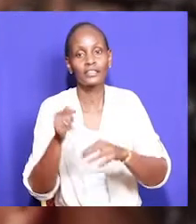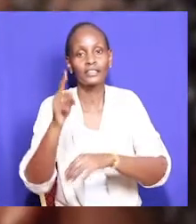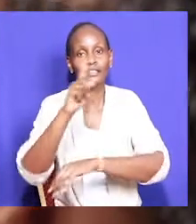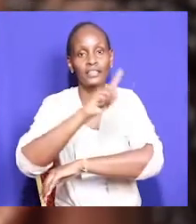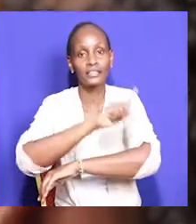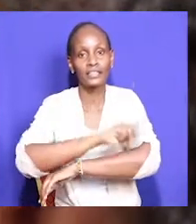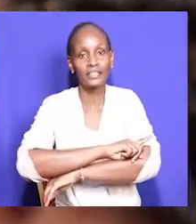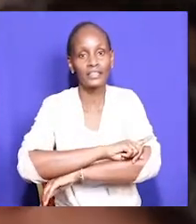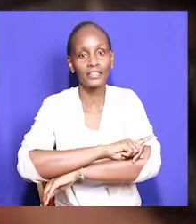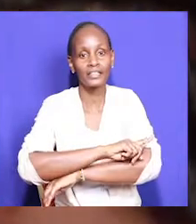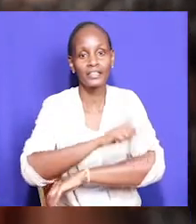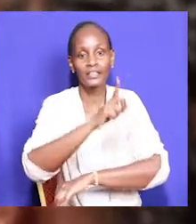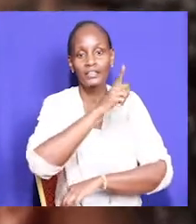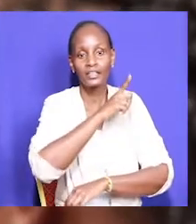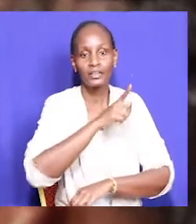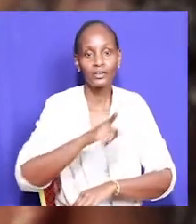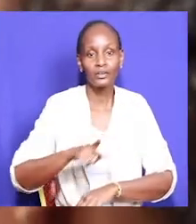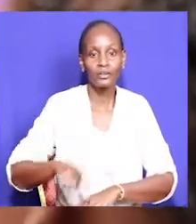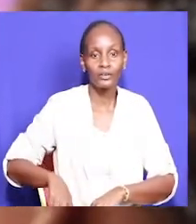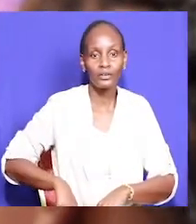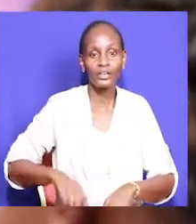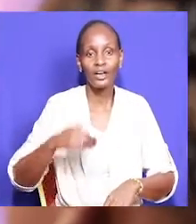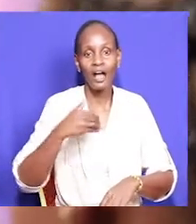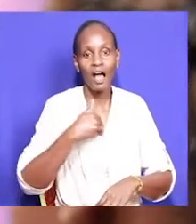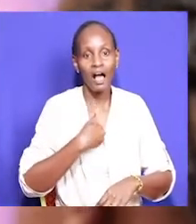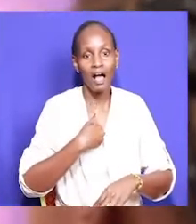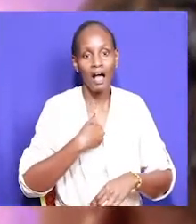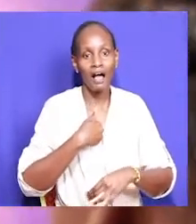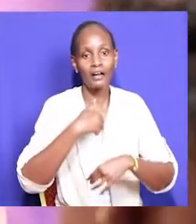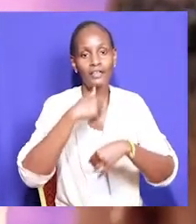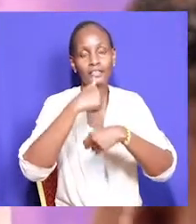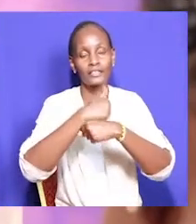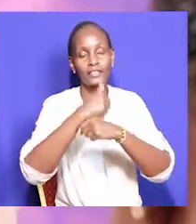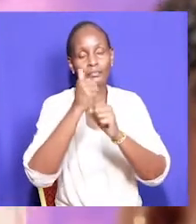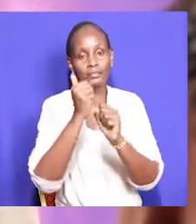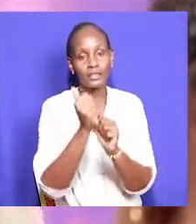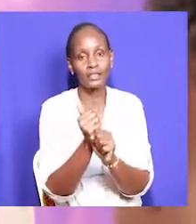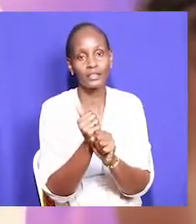This is the day that the Lord.